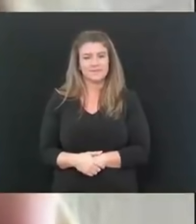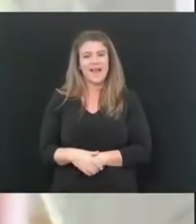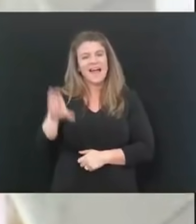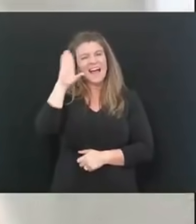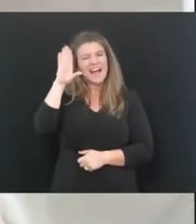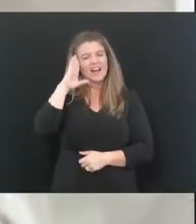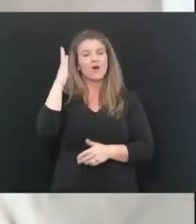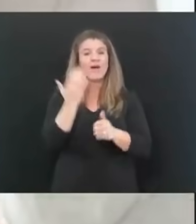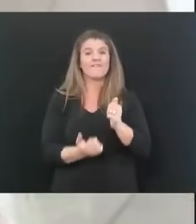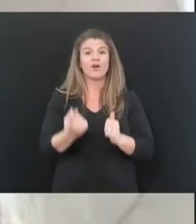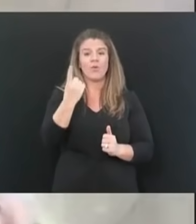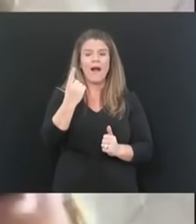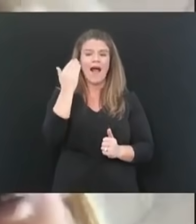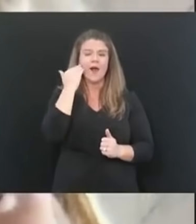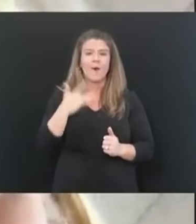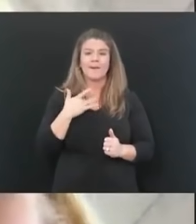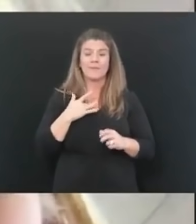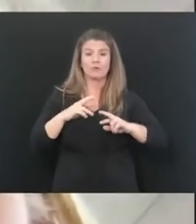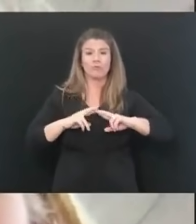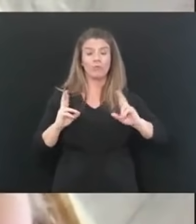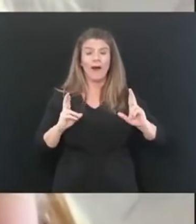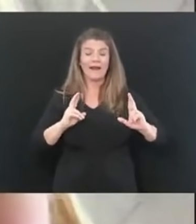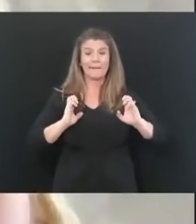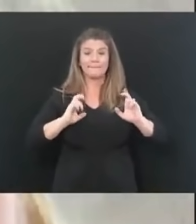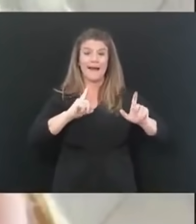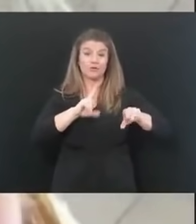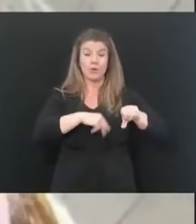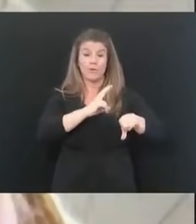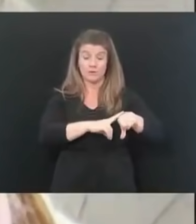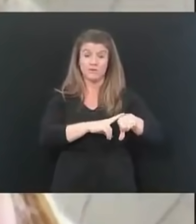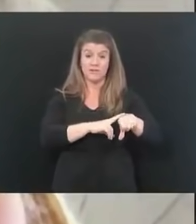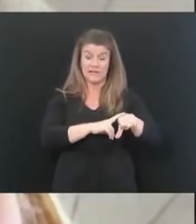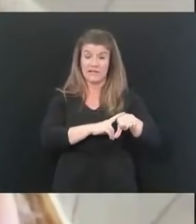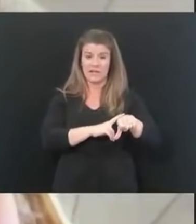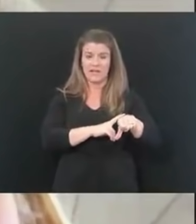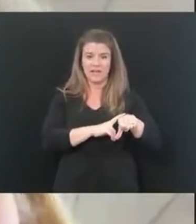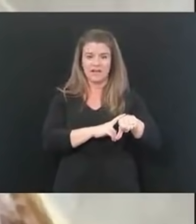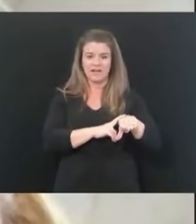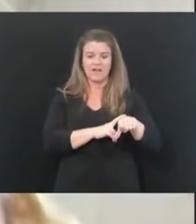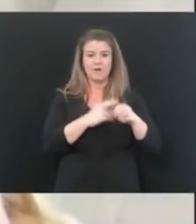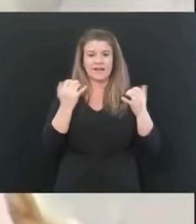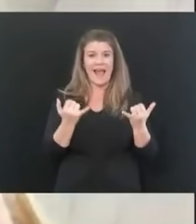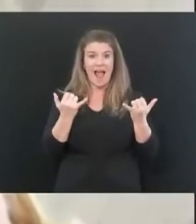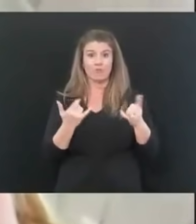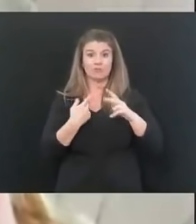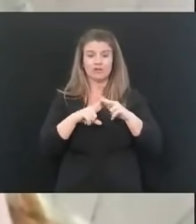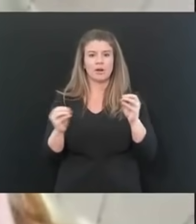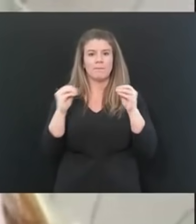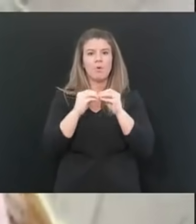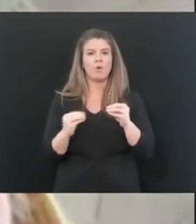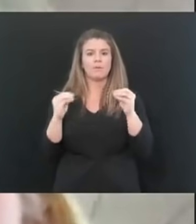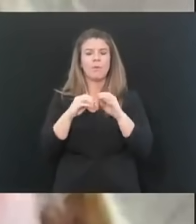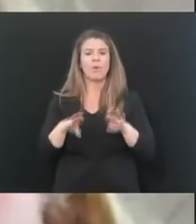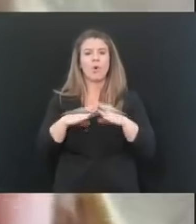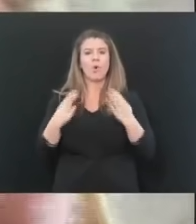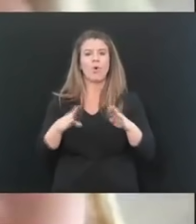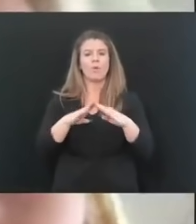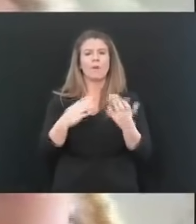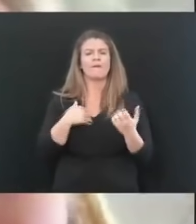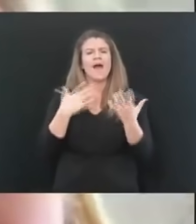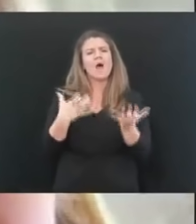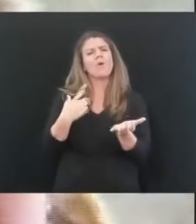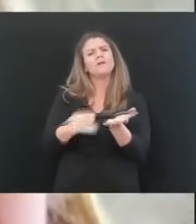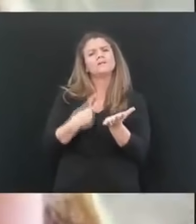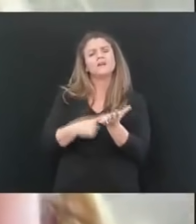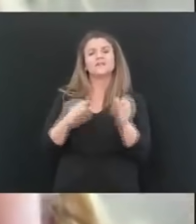that people are antsy to get back to normal life and things like that, especially with things slowly reopening today. I wanted to talk a little more in the future.